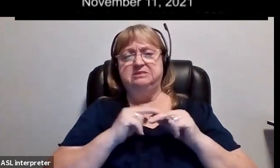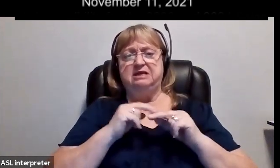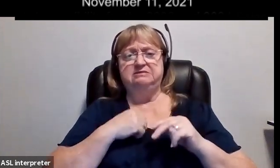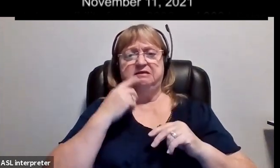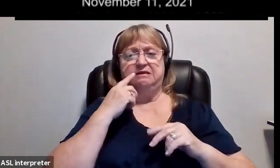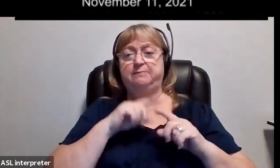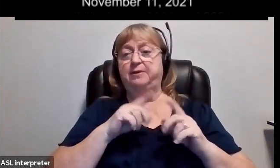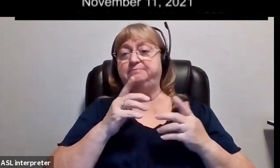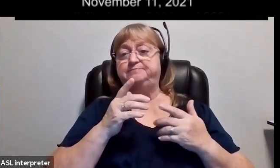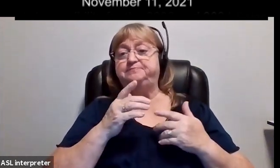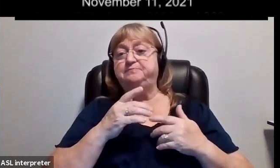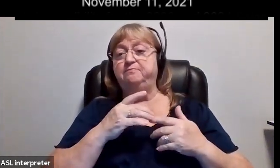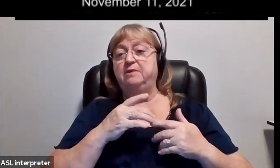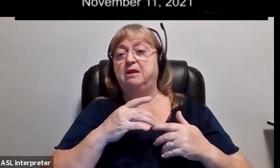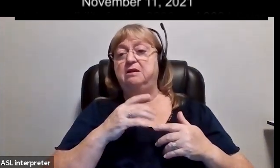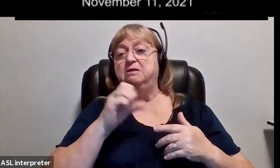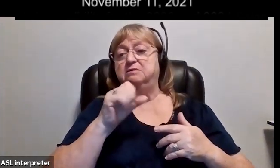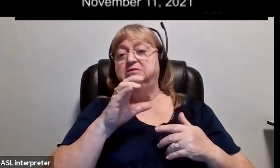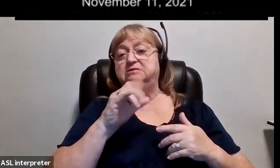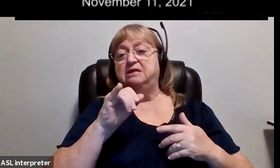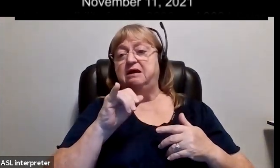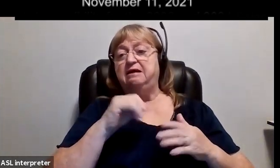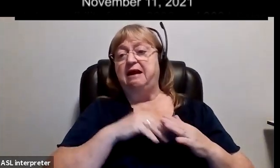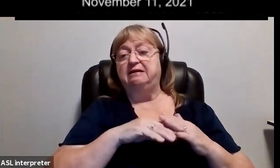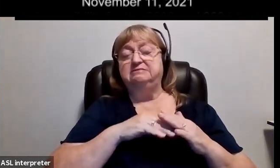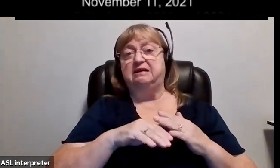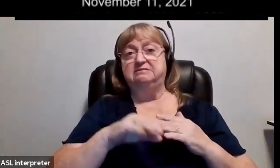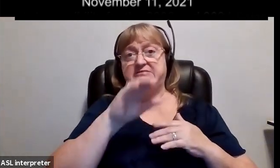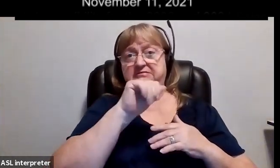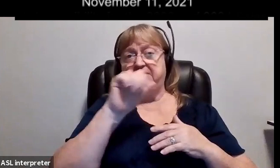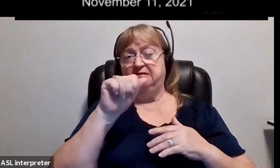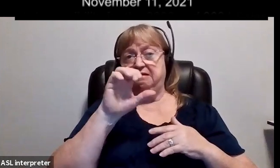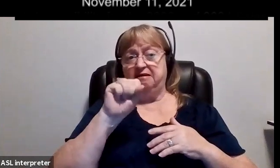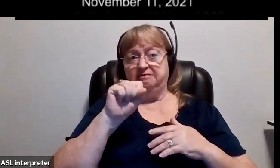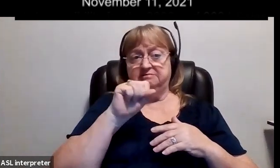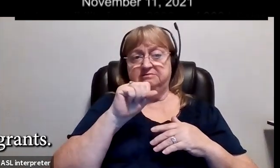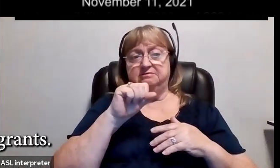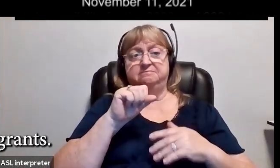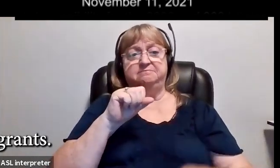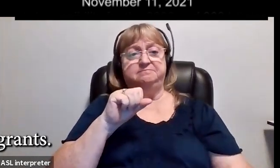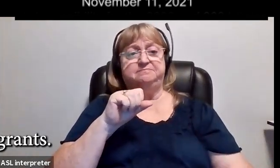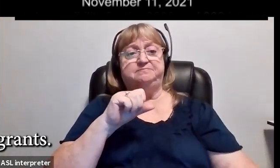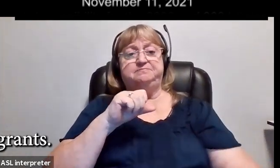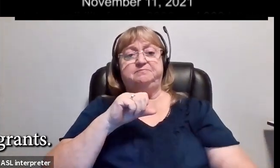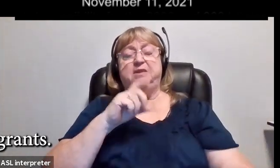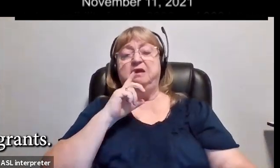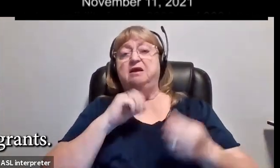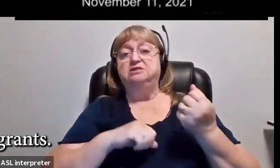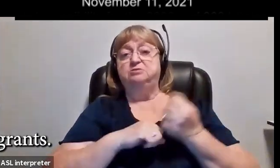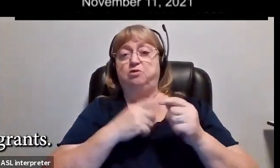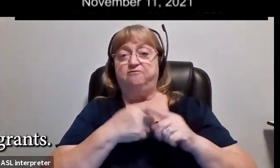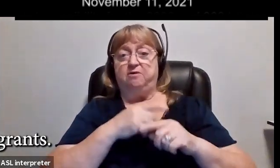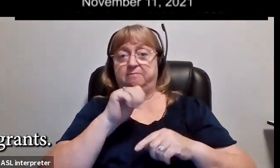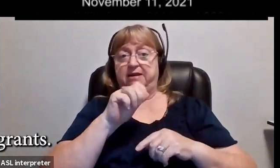we'll, so SciAccess AAS is from the, supported by the AAS